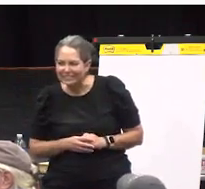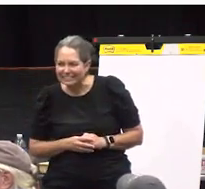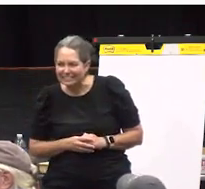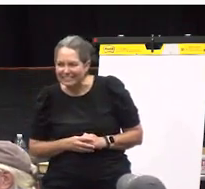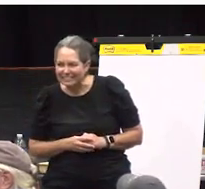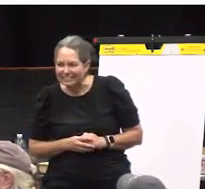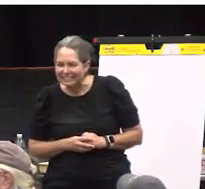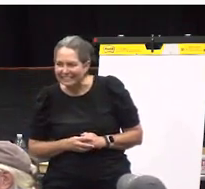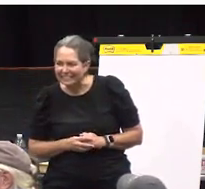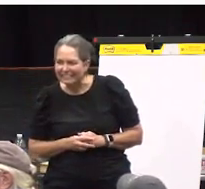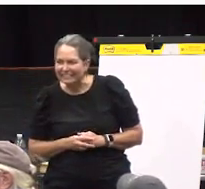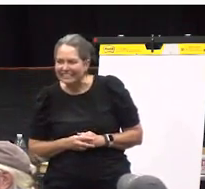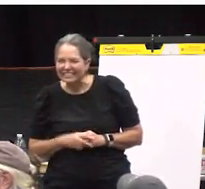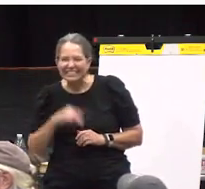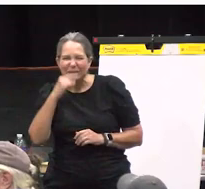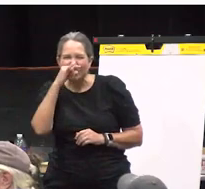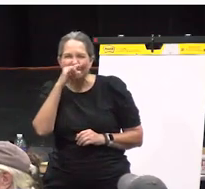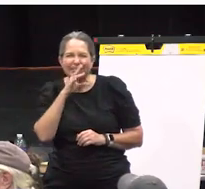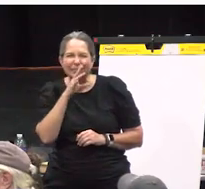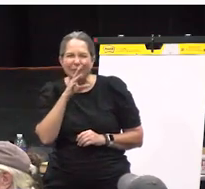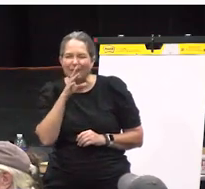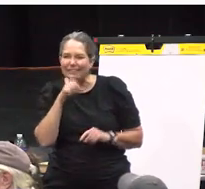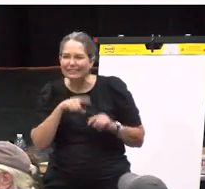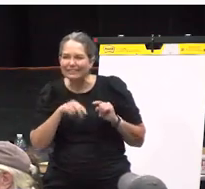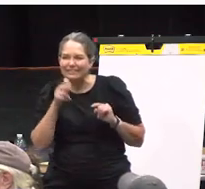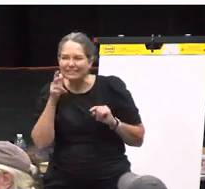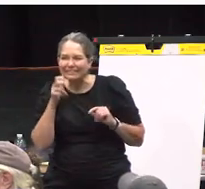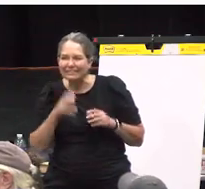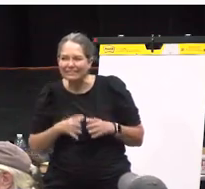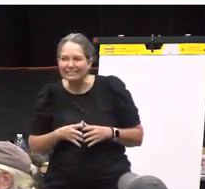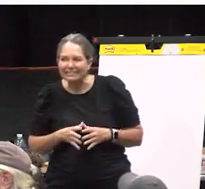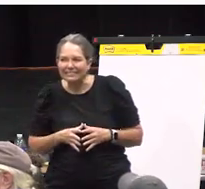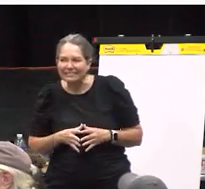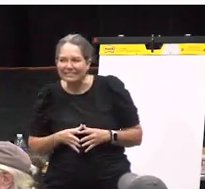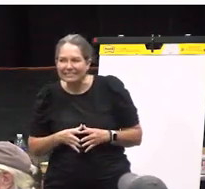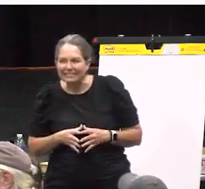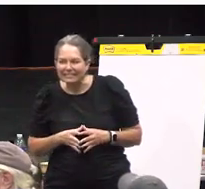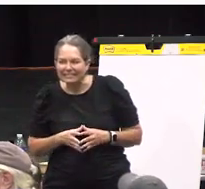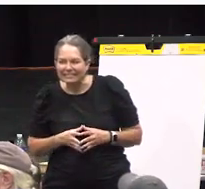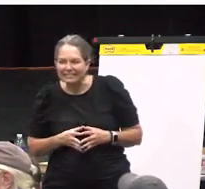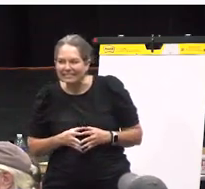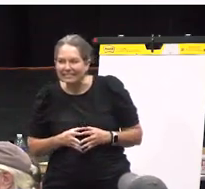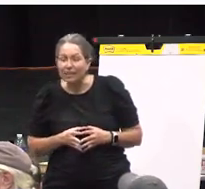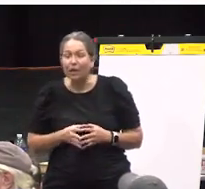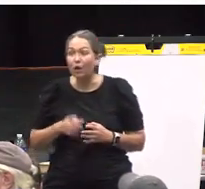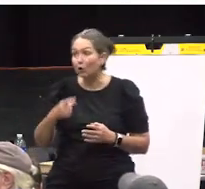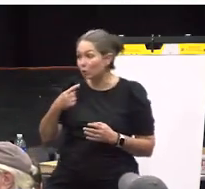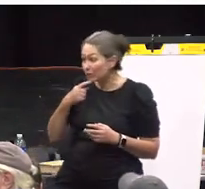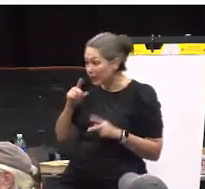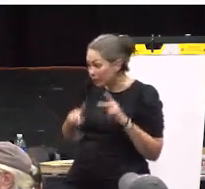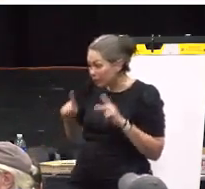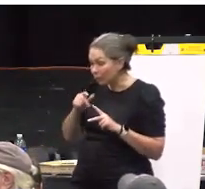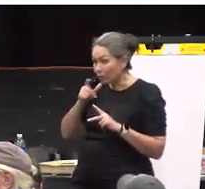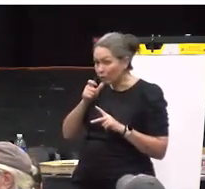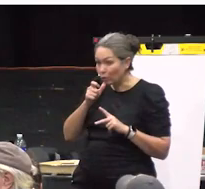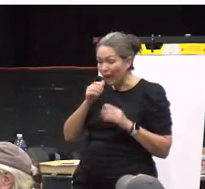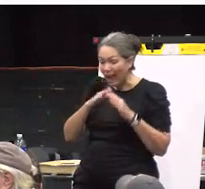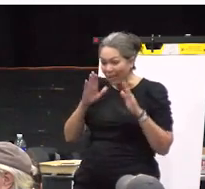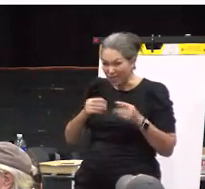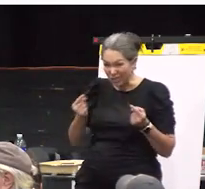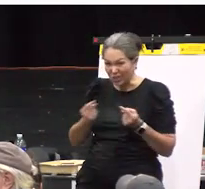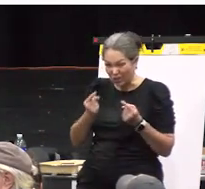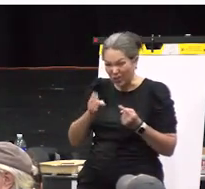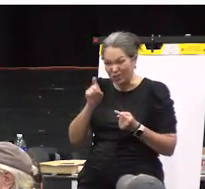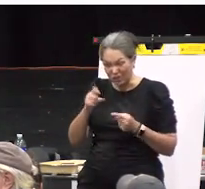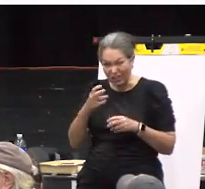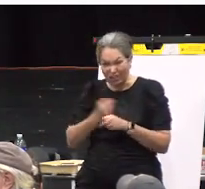hurt in the flood should get their houses fixed first. People whose houses were hurt in the flood should get